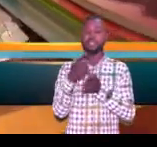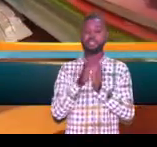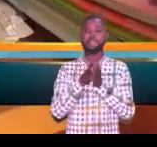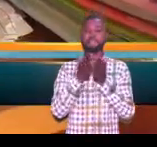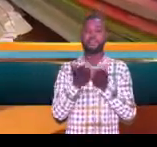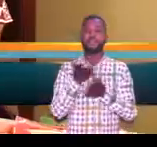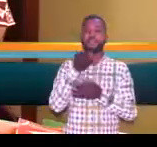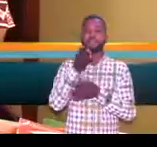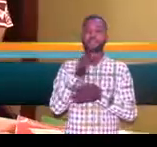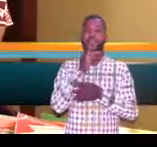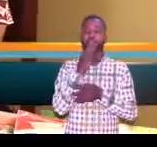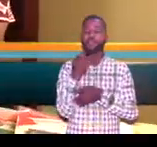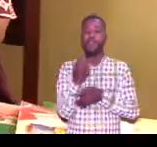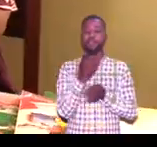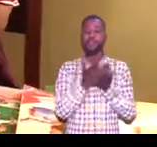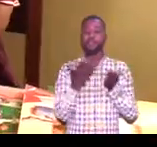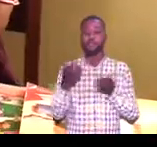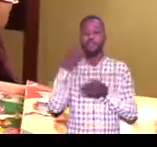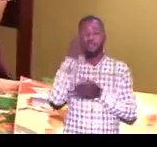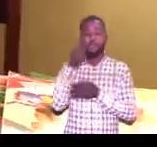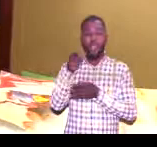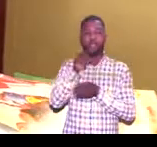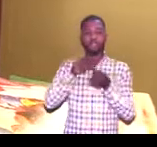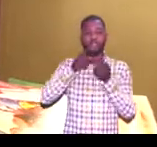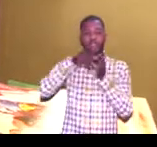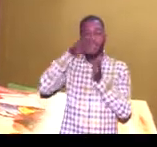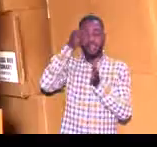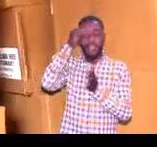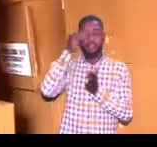books. That's always something for you to learn.